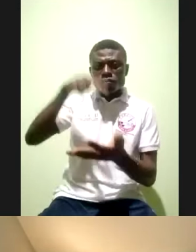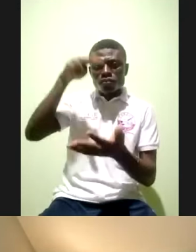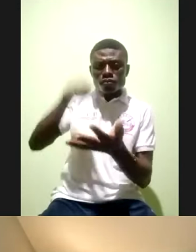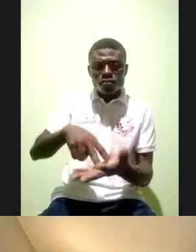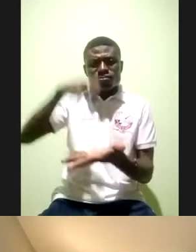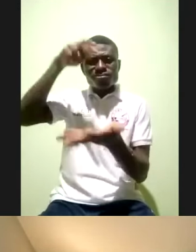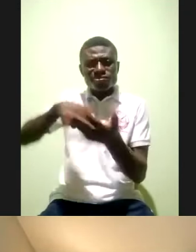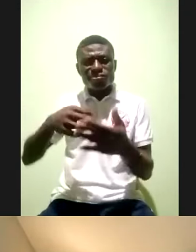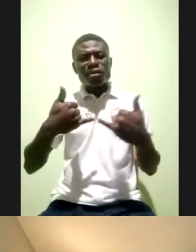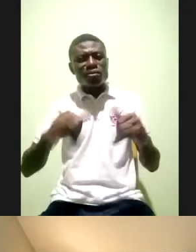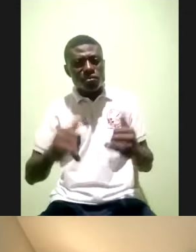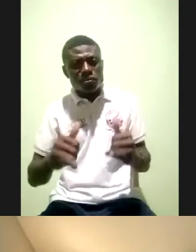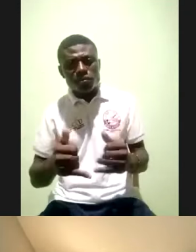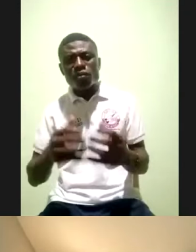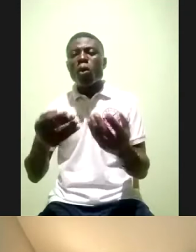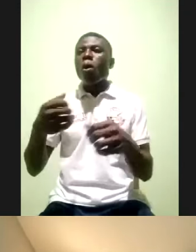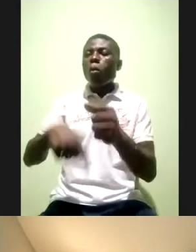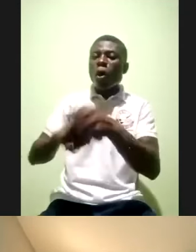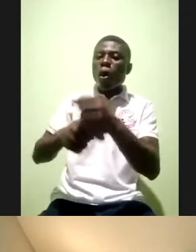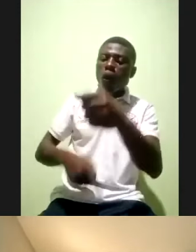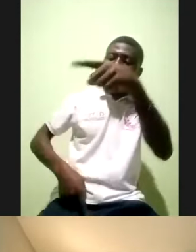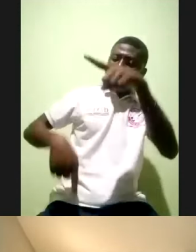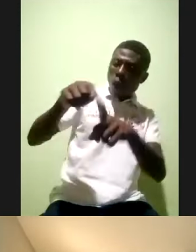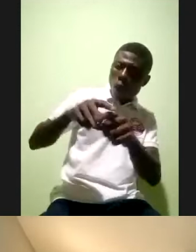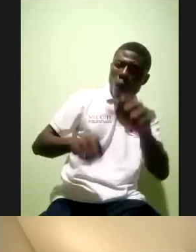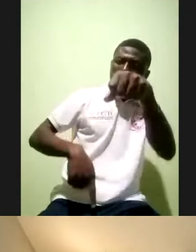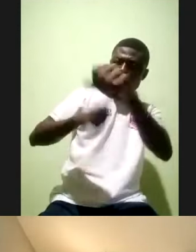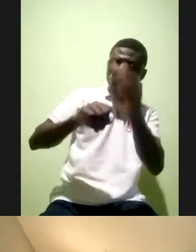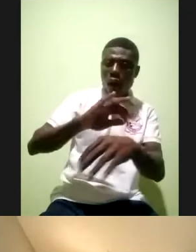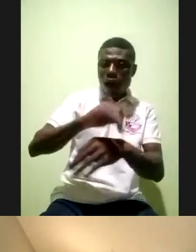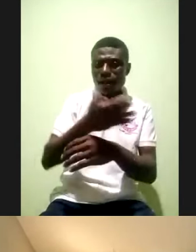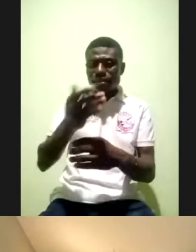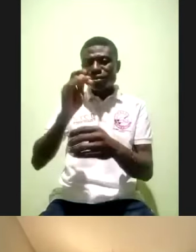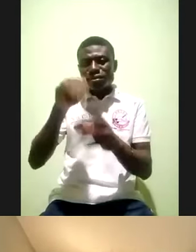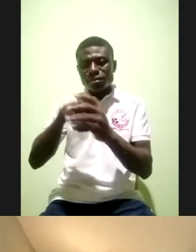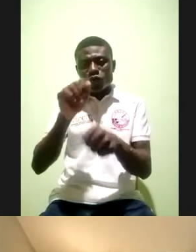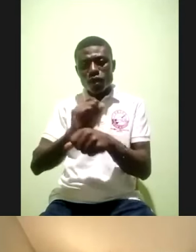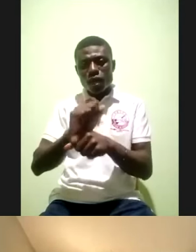hopscotch, catching a ball, kicking a ball, and all those things.